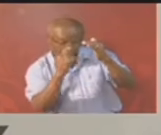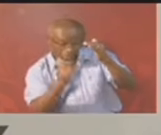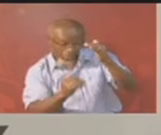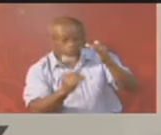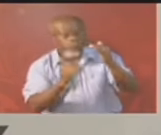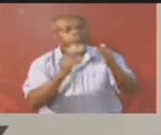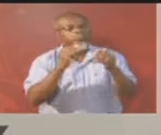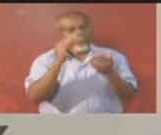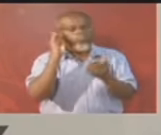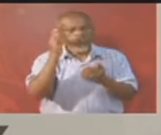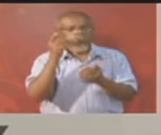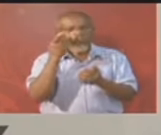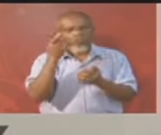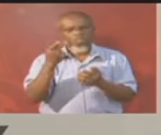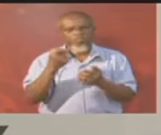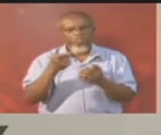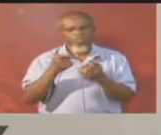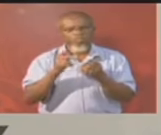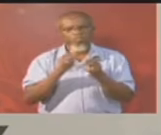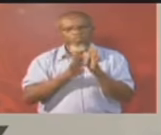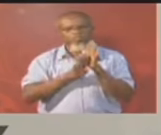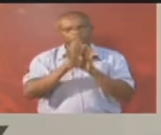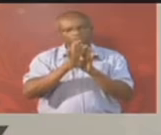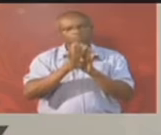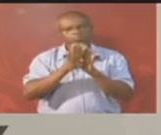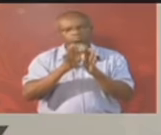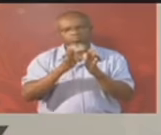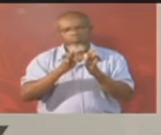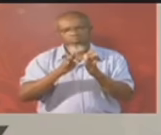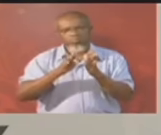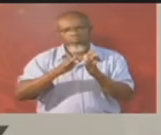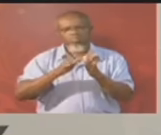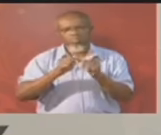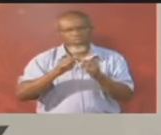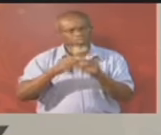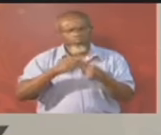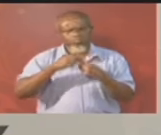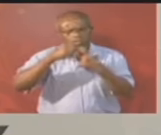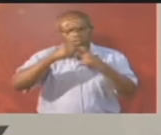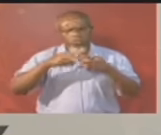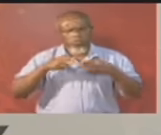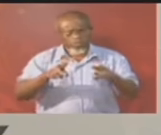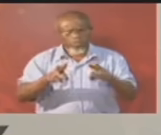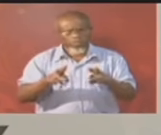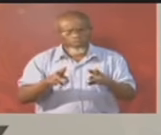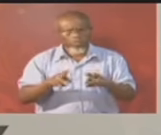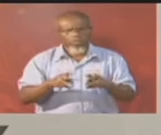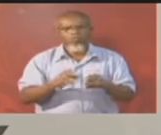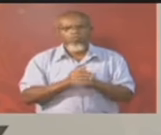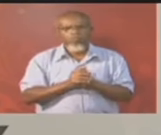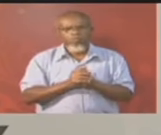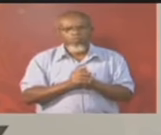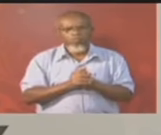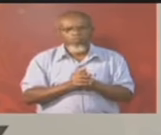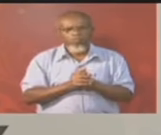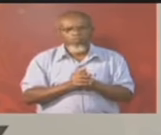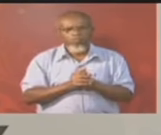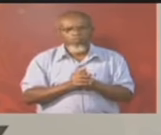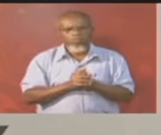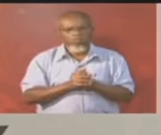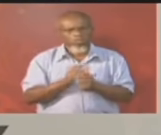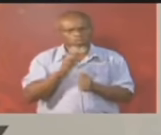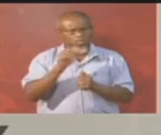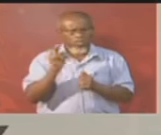all of the data, the full data set, isn't fully available to me at this point in time. We are compiling it because we did note the question having been asked